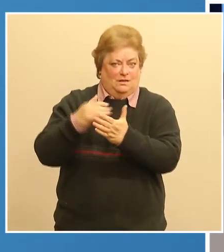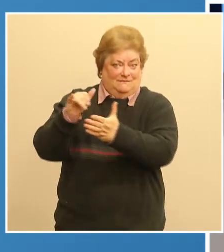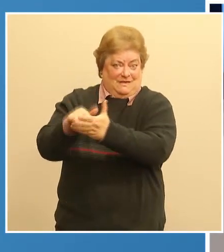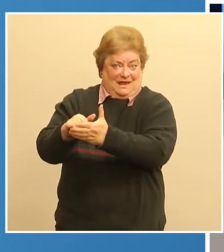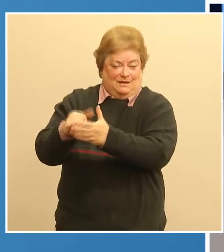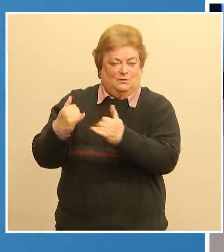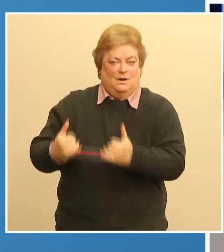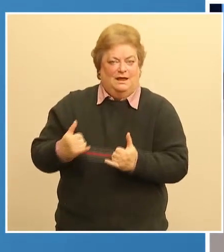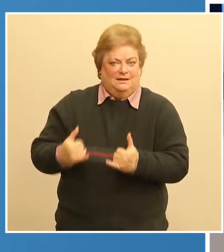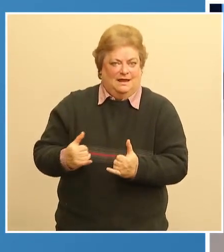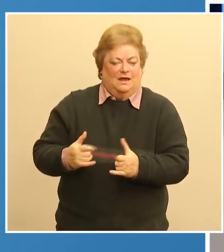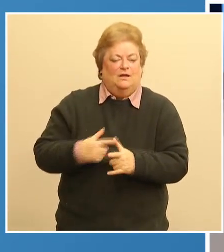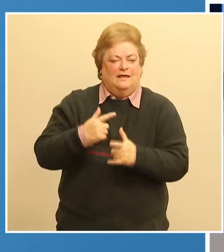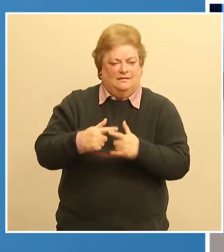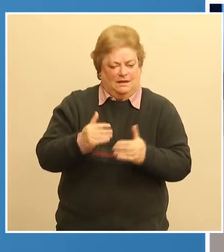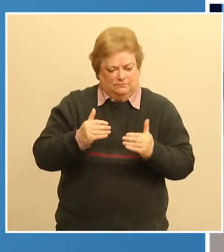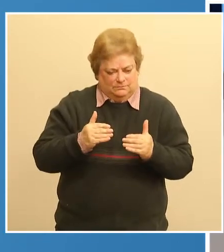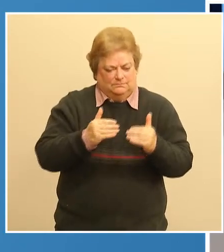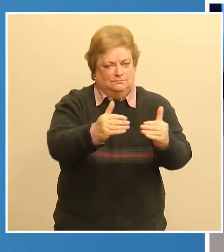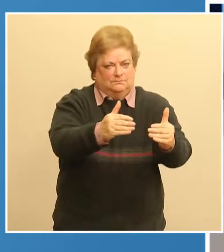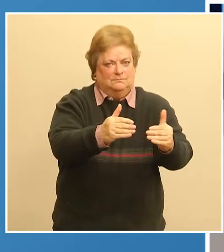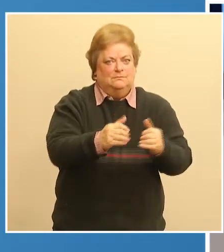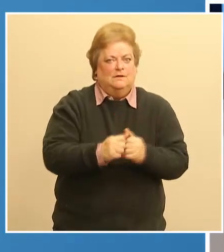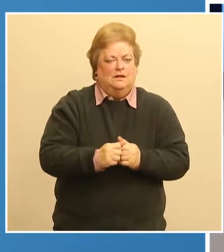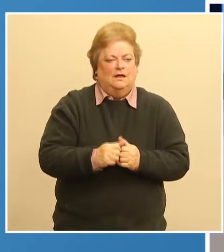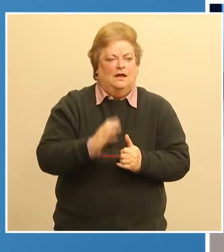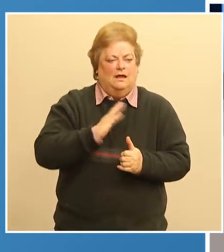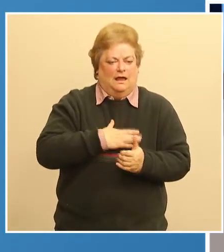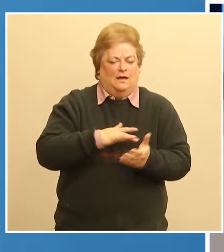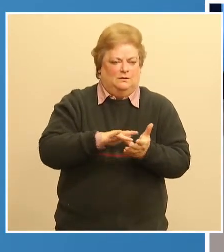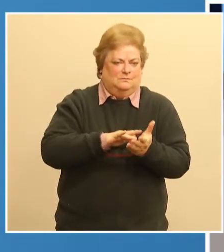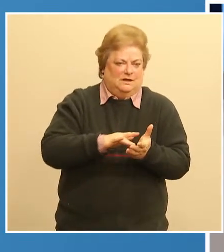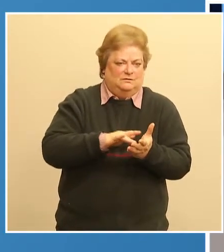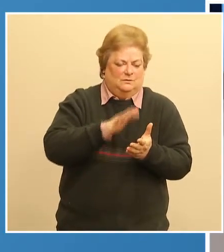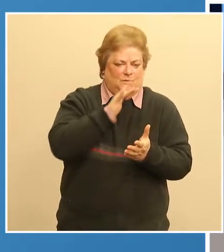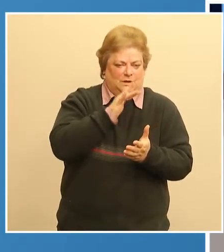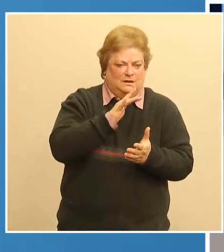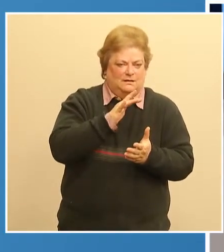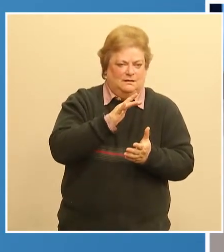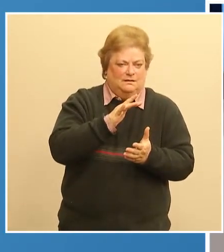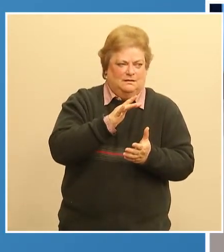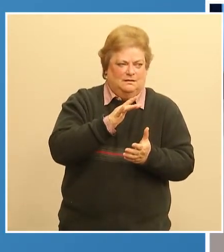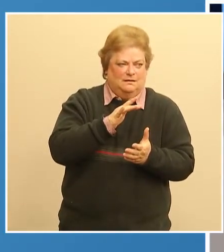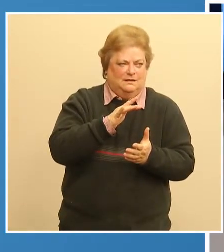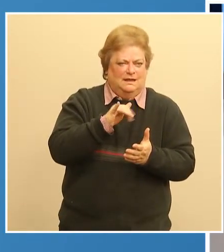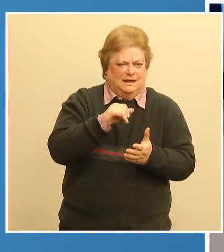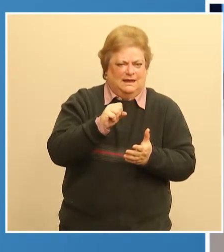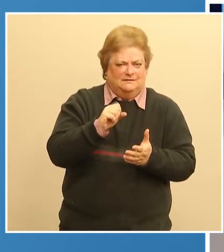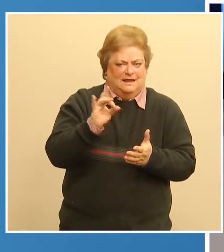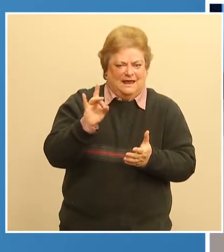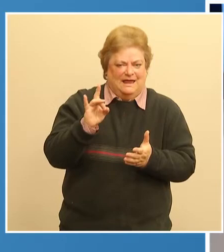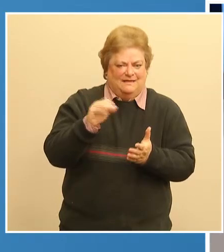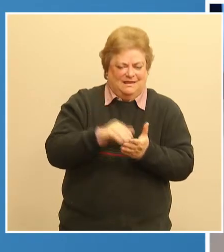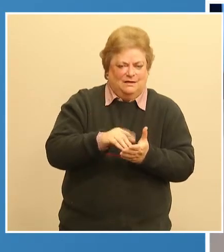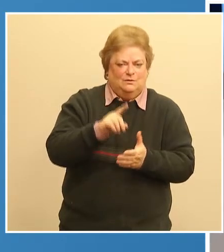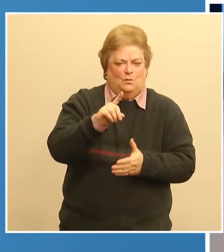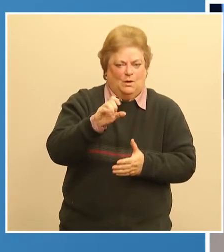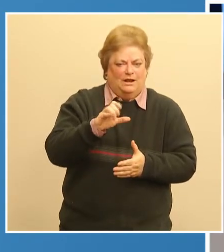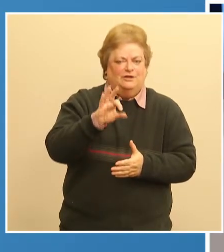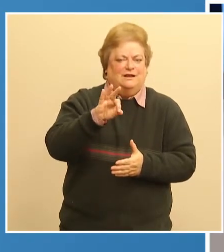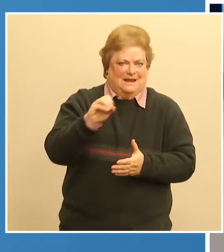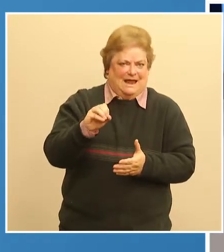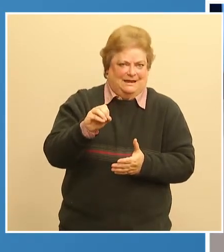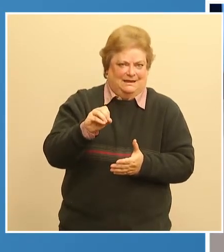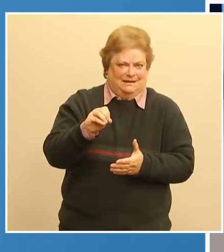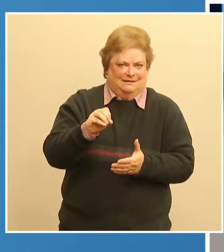then we'll be going forward. Our doses will be about 80. It's actually 8,190